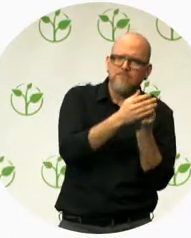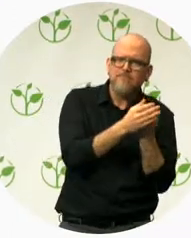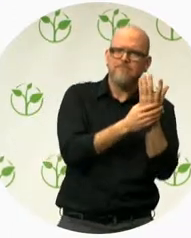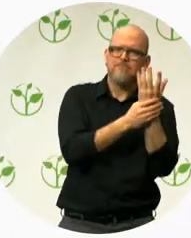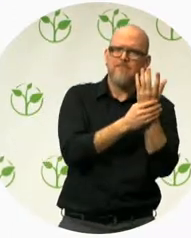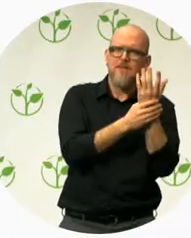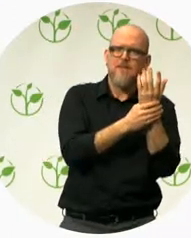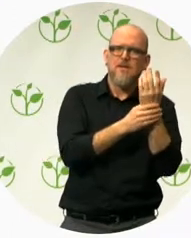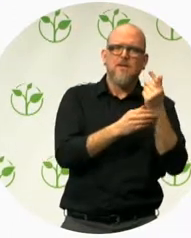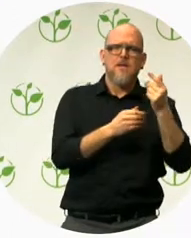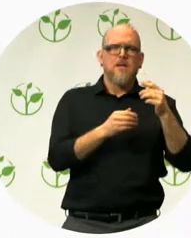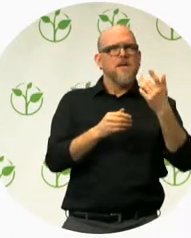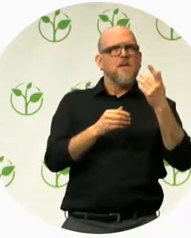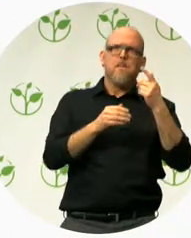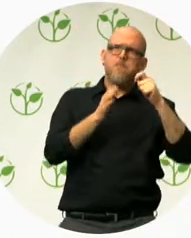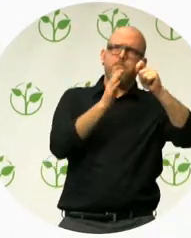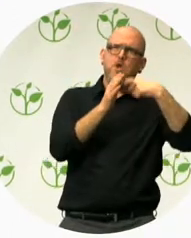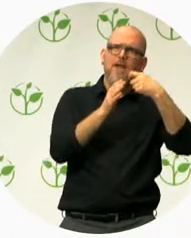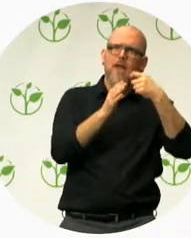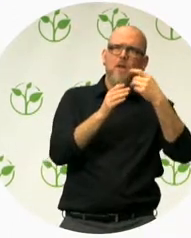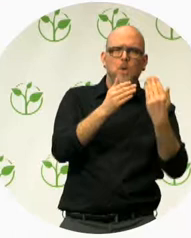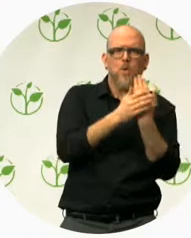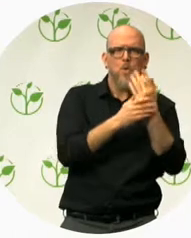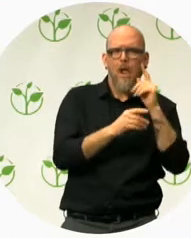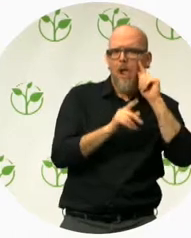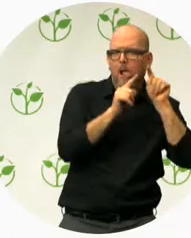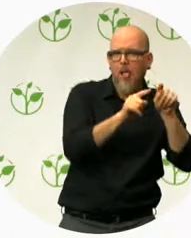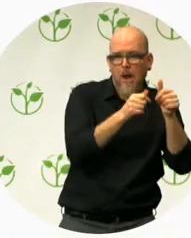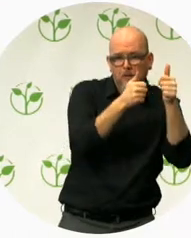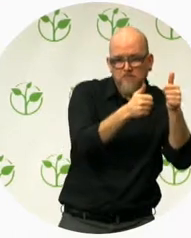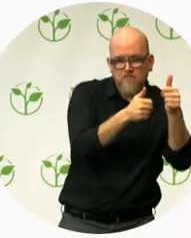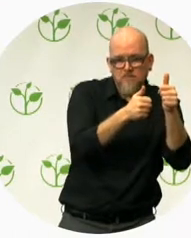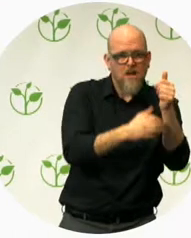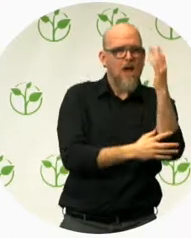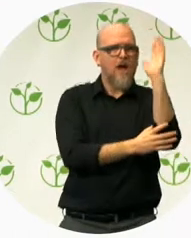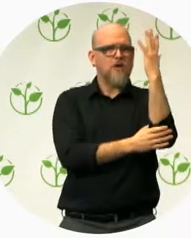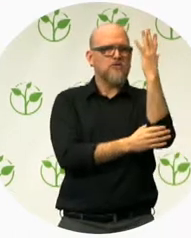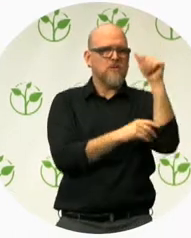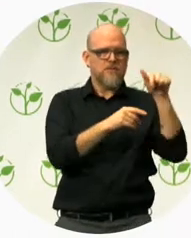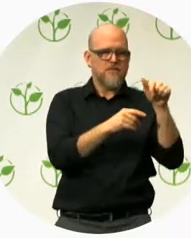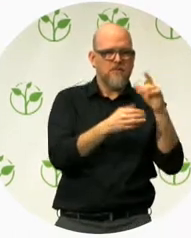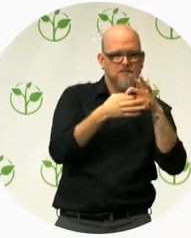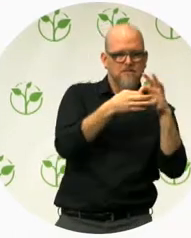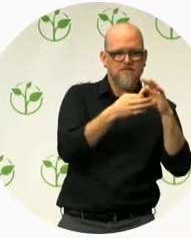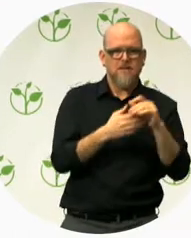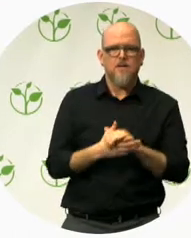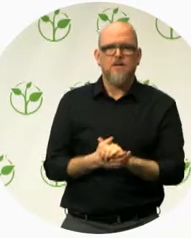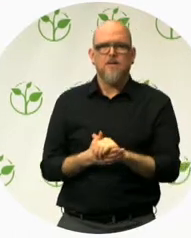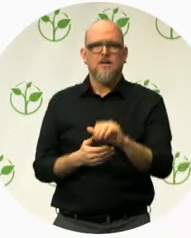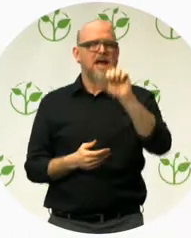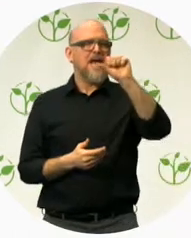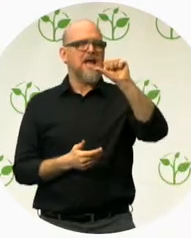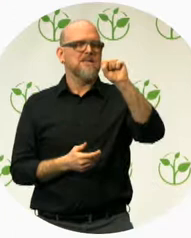program based on existing scaling models developed by Ashoka. We identified